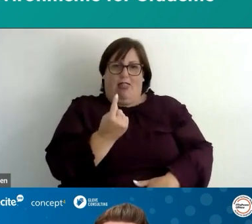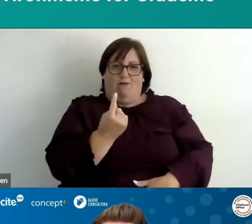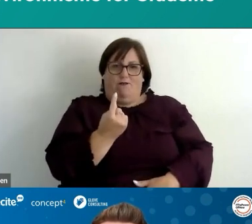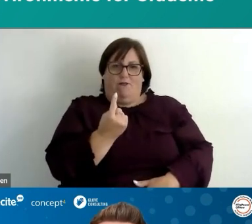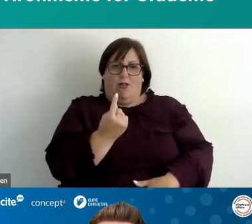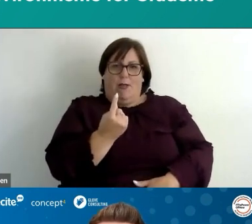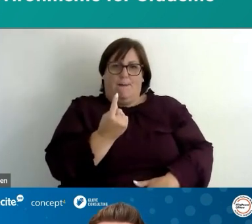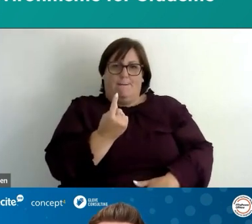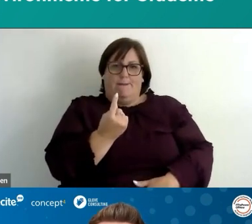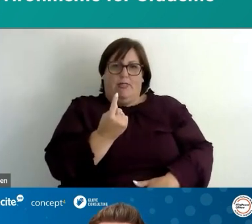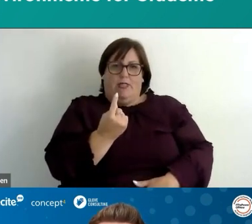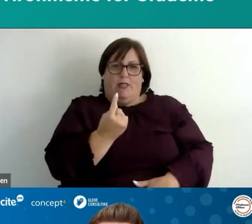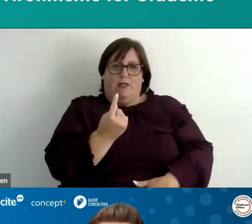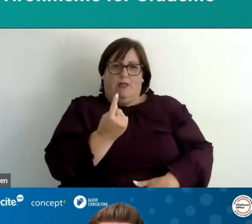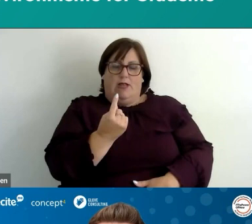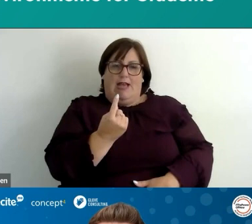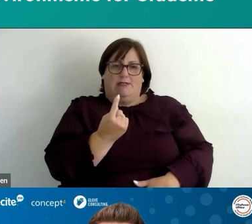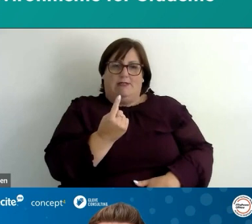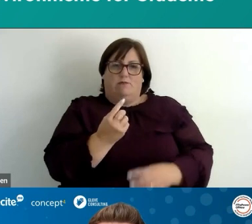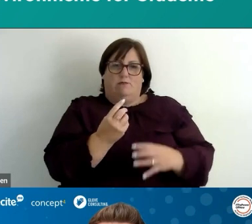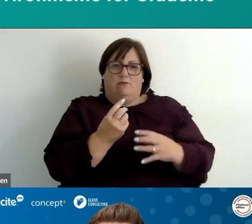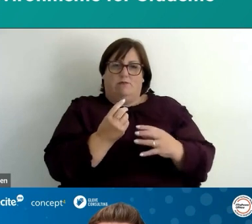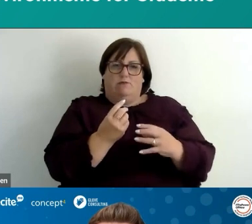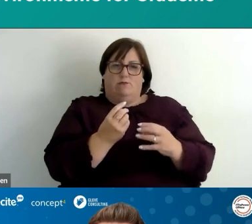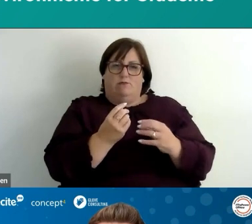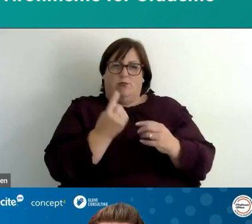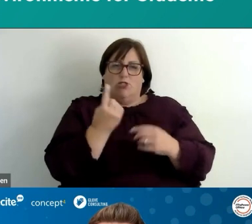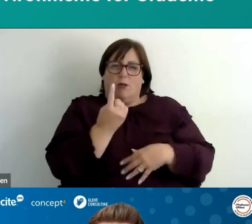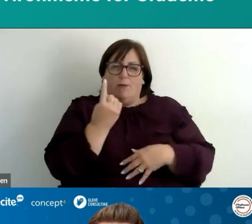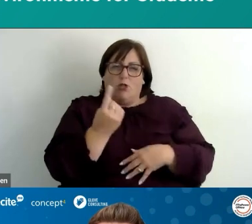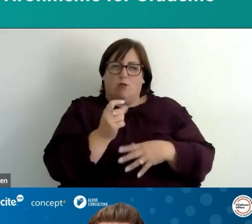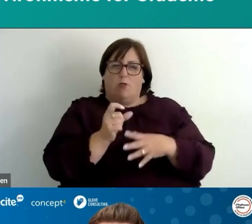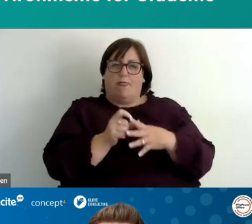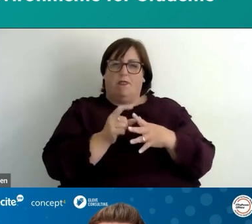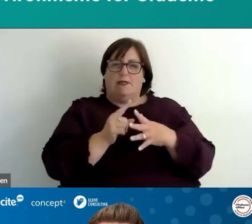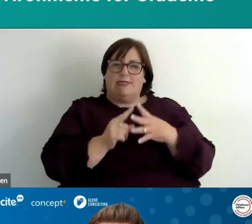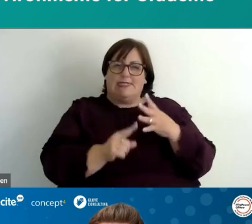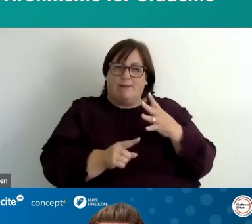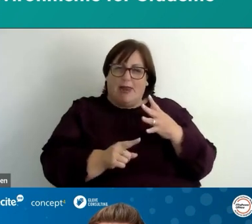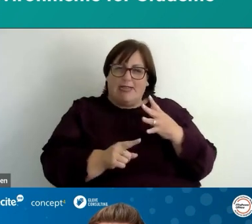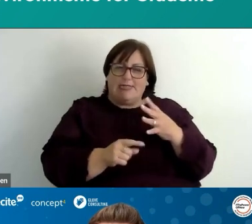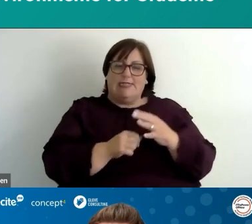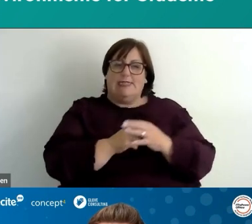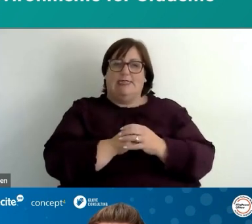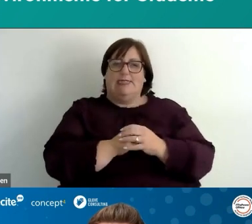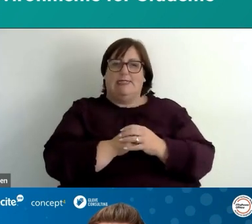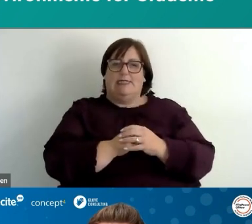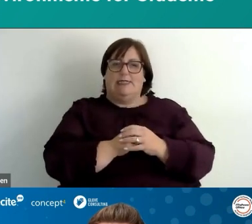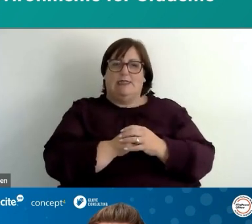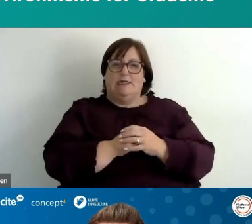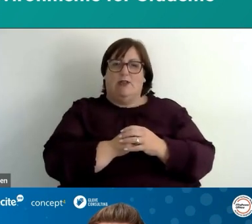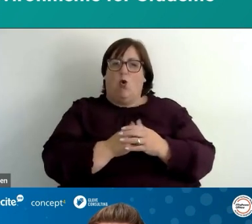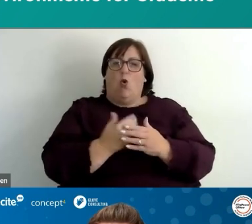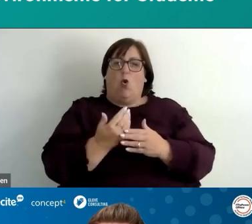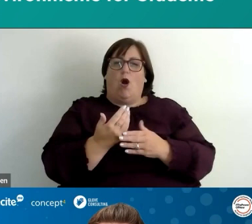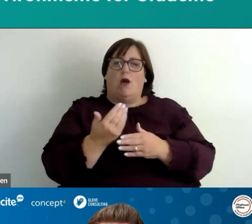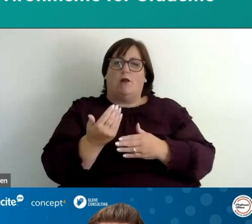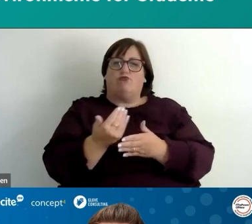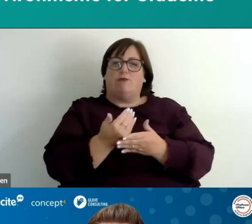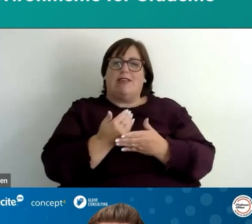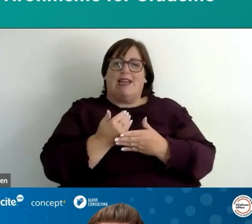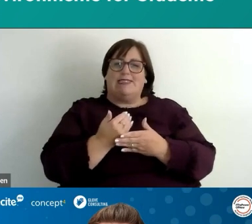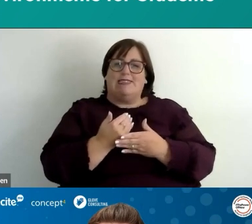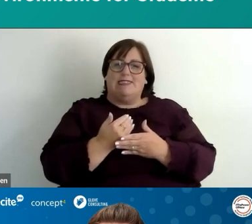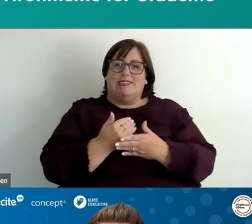you feel that it is a place where, as a person with a protected characteristic, that you would